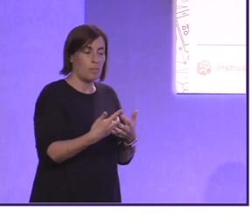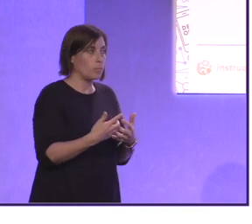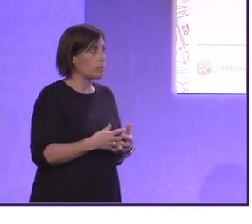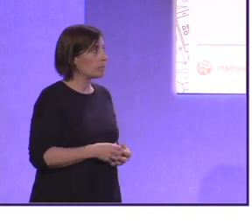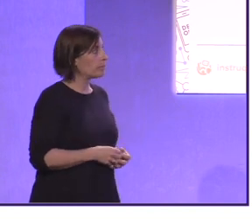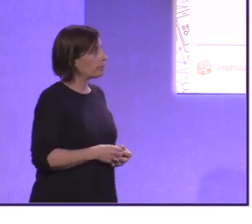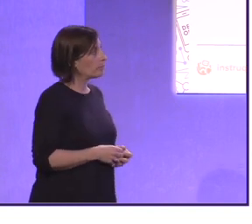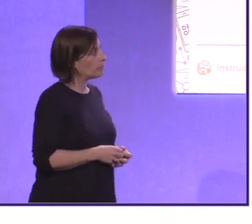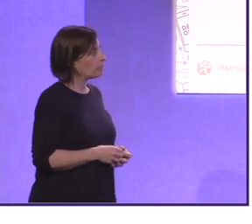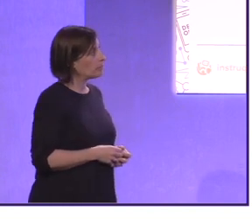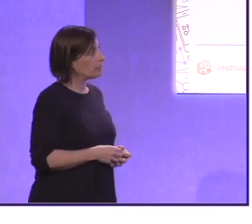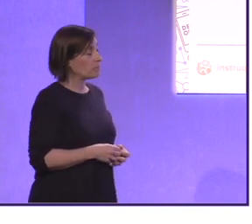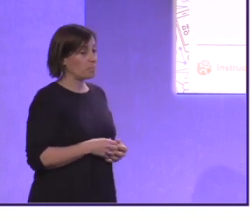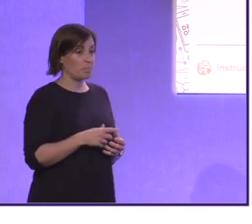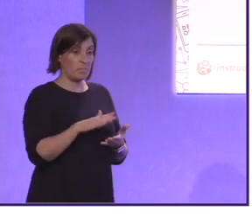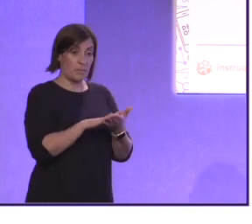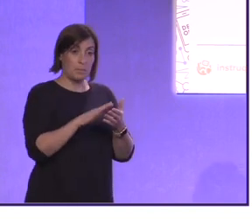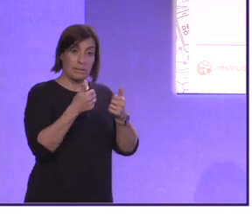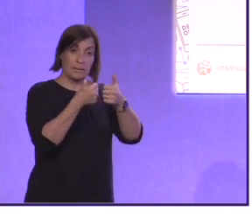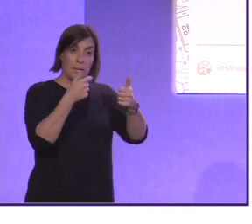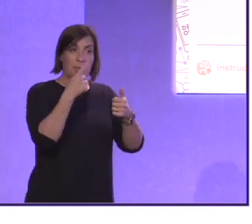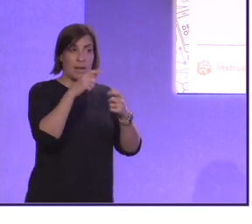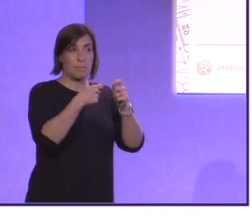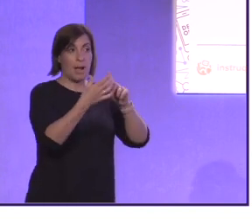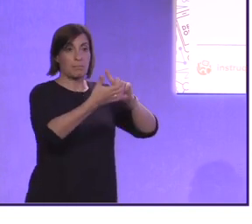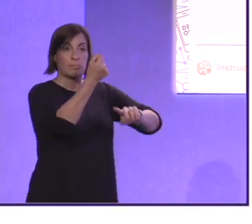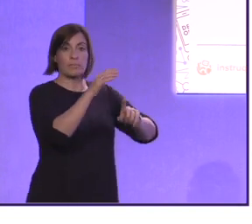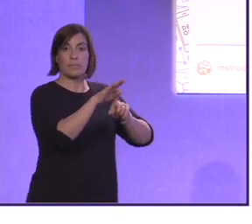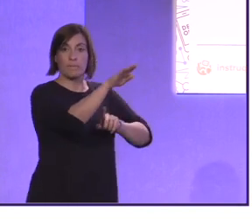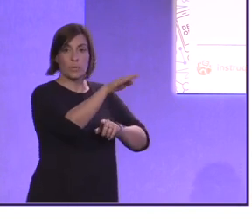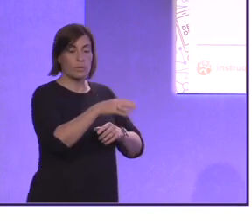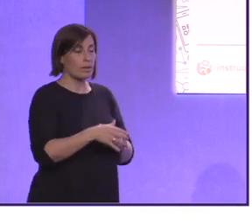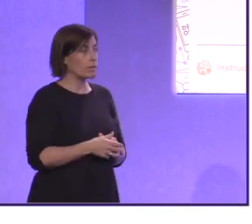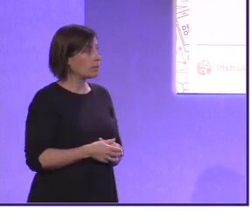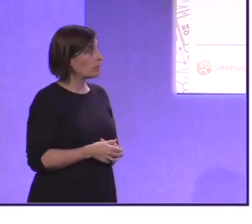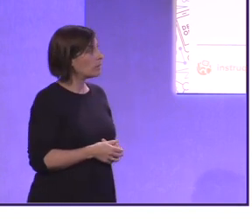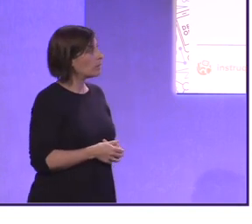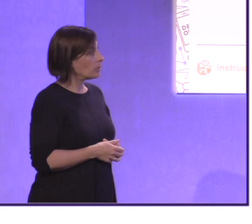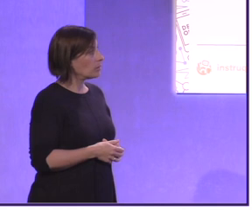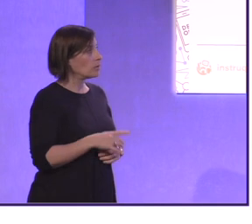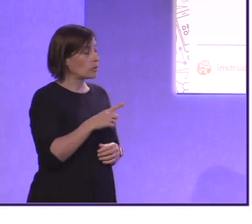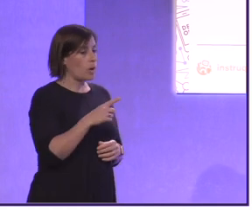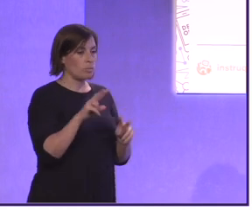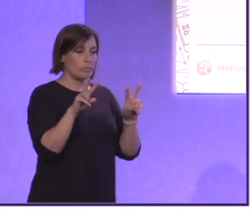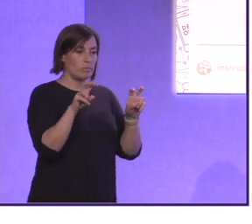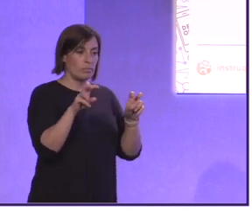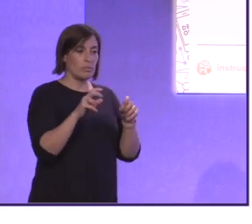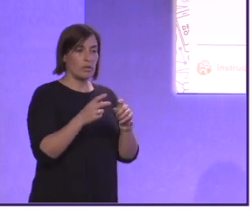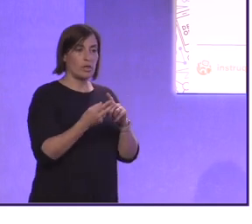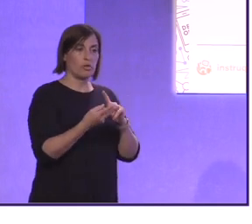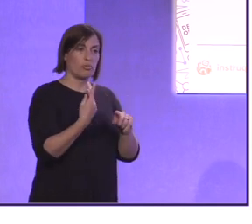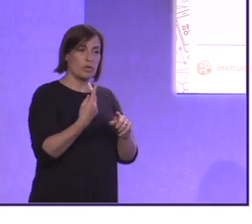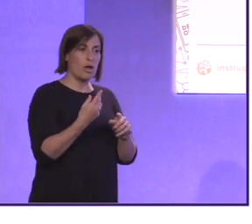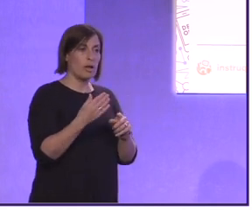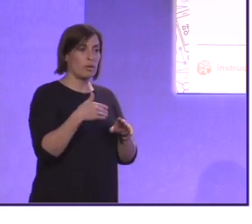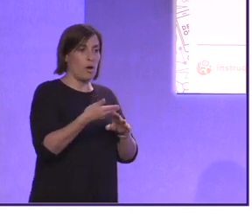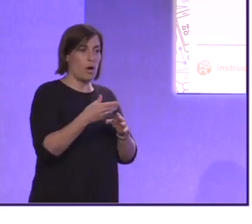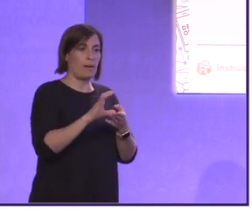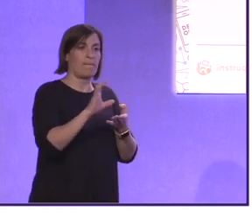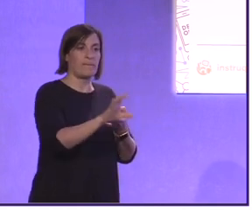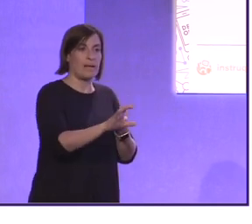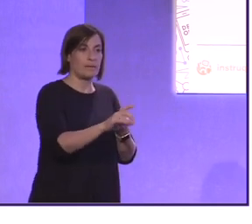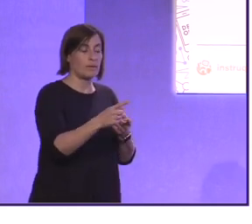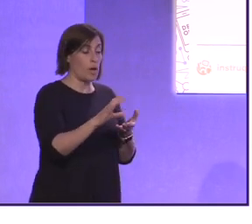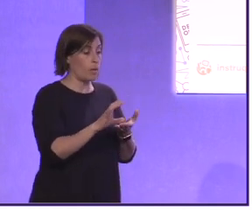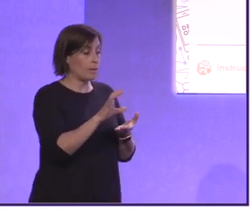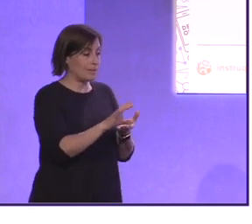this actually contribute to our longer term success? And this is where, again, like that sort of return on investment conversation starts to come in. Like if we can frame things and say,